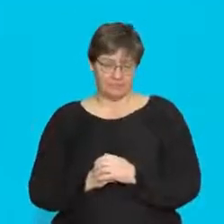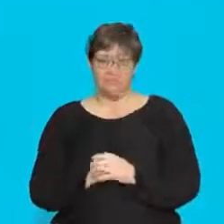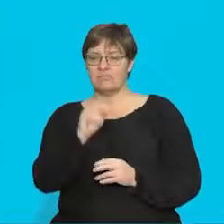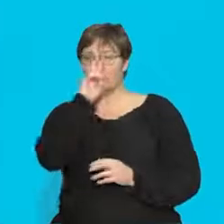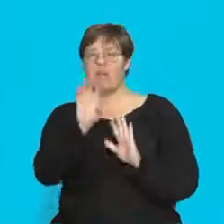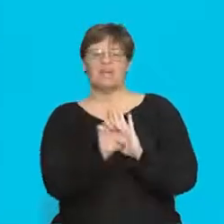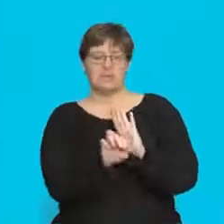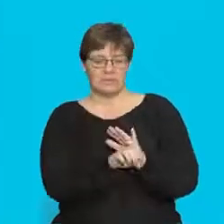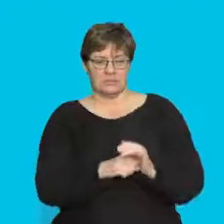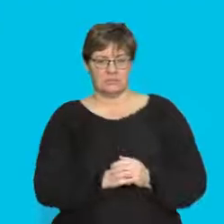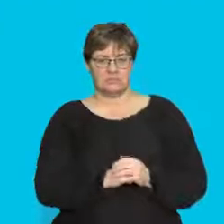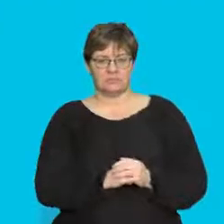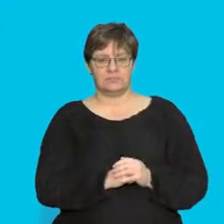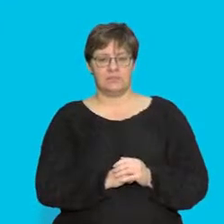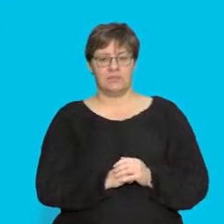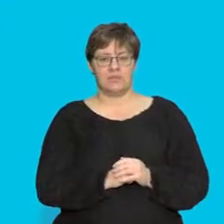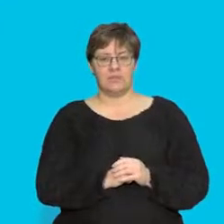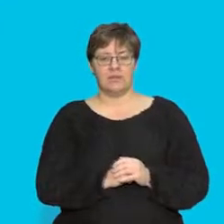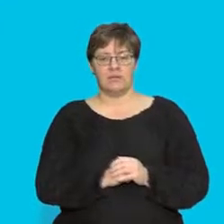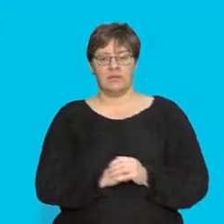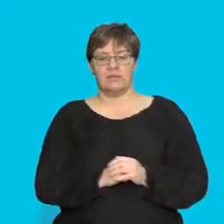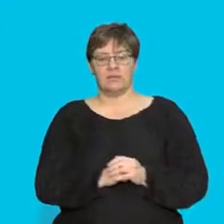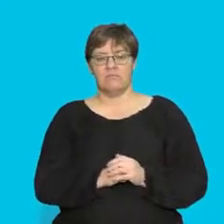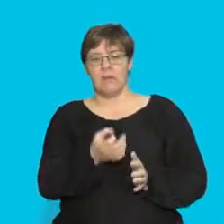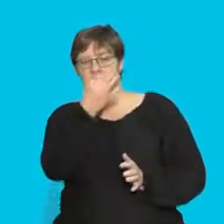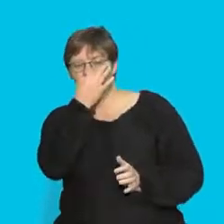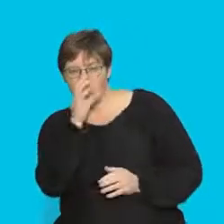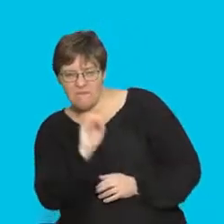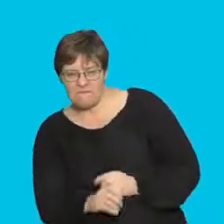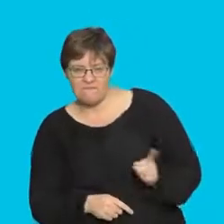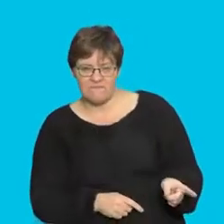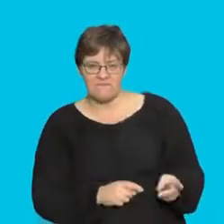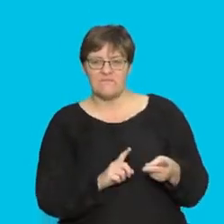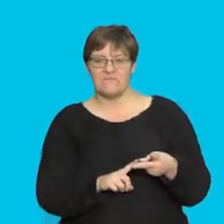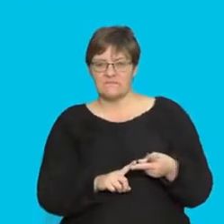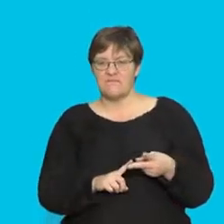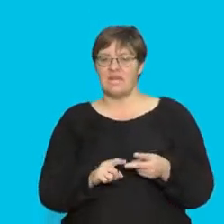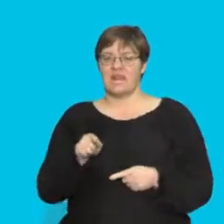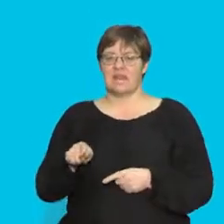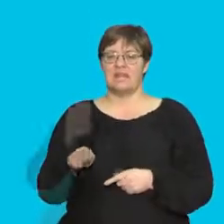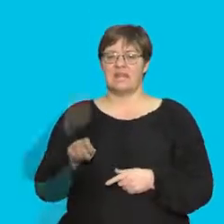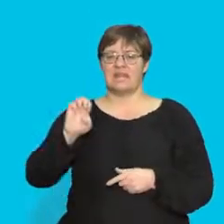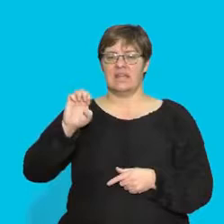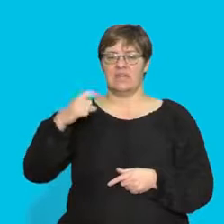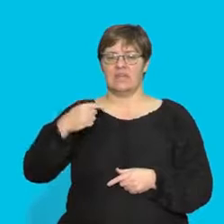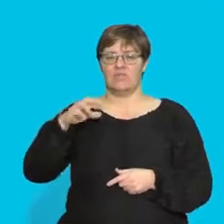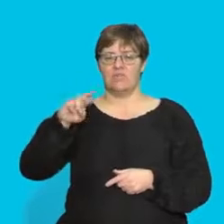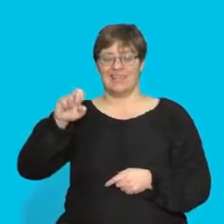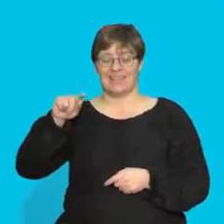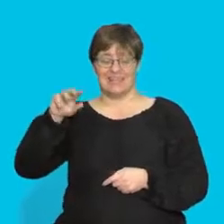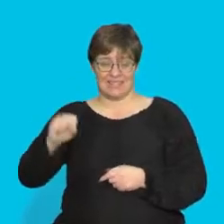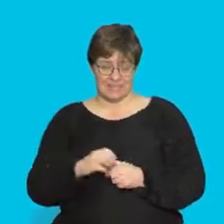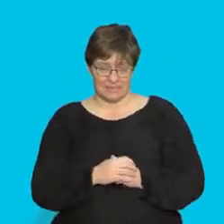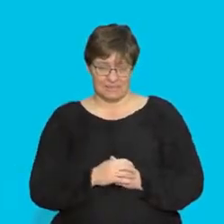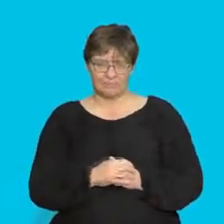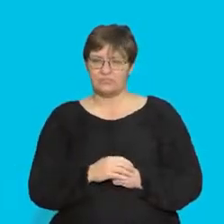some examples. All right, so we have a look at the photograph there of buffaloes and